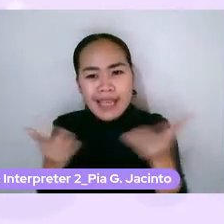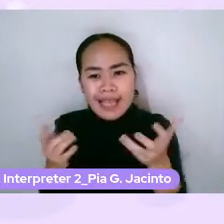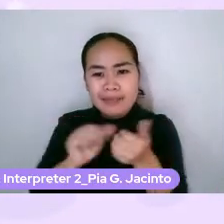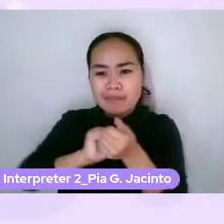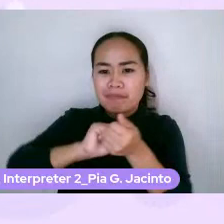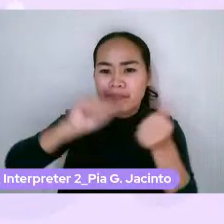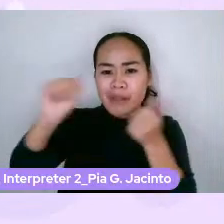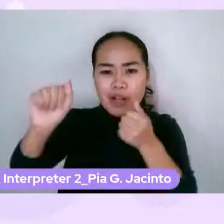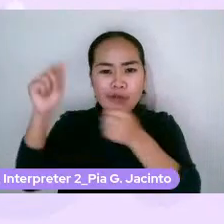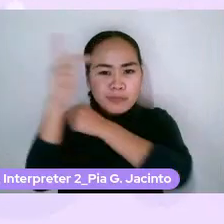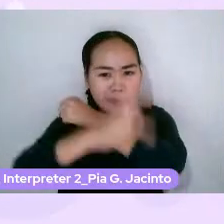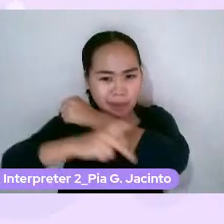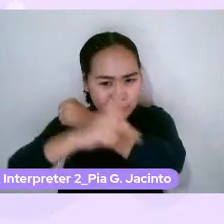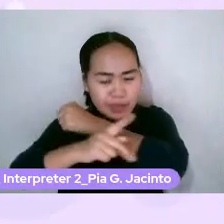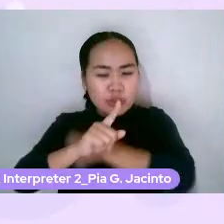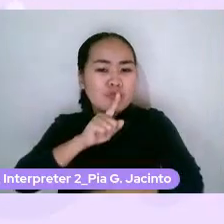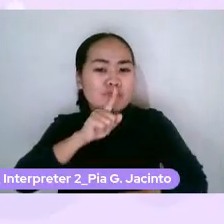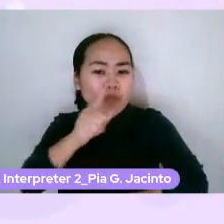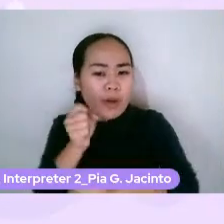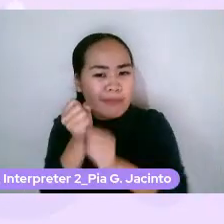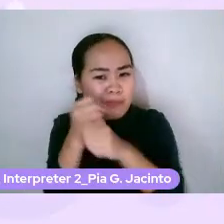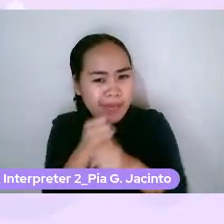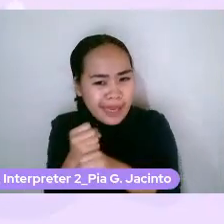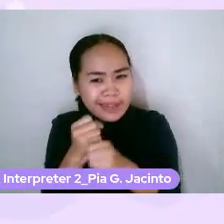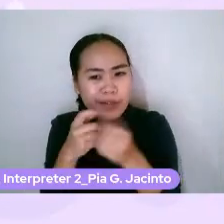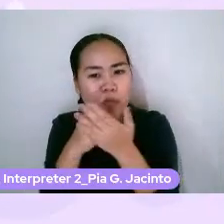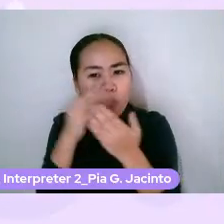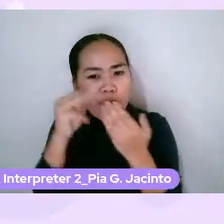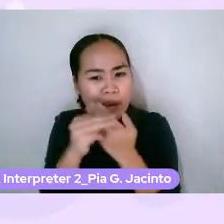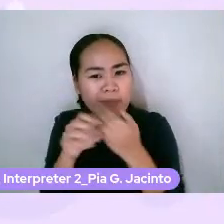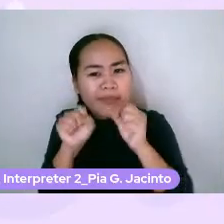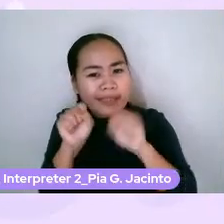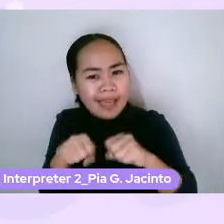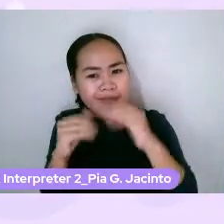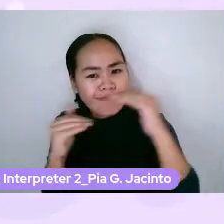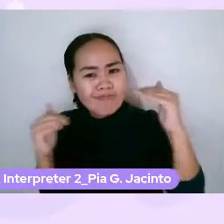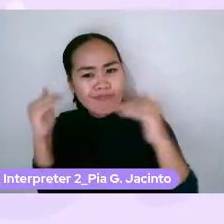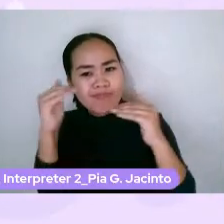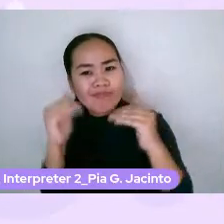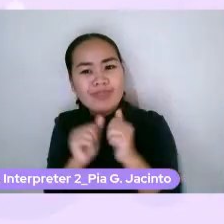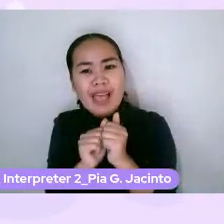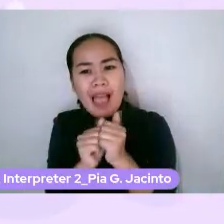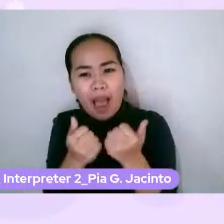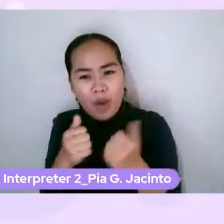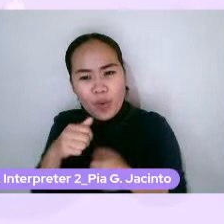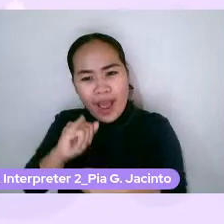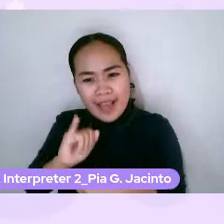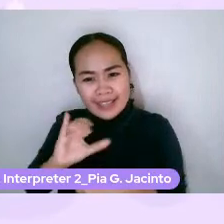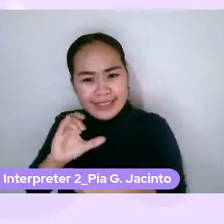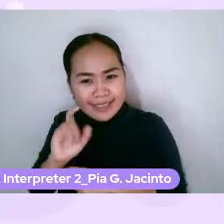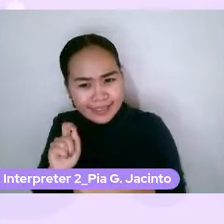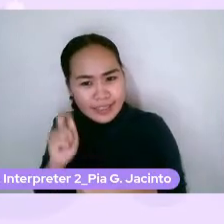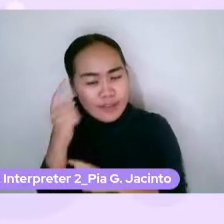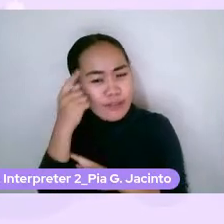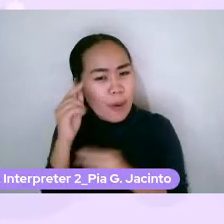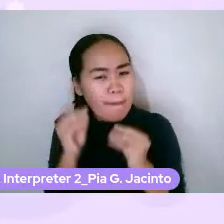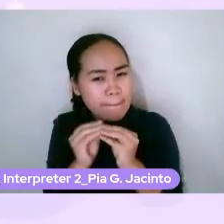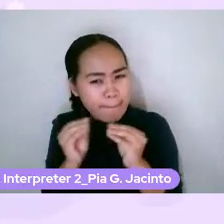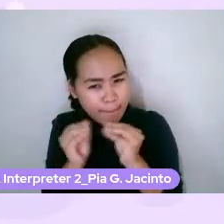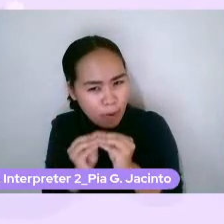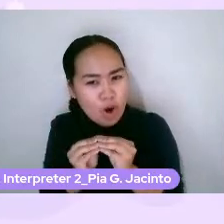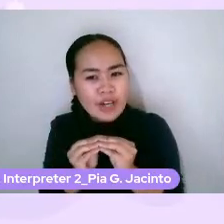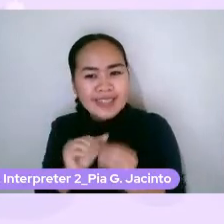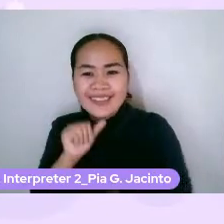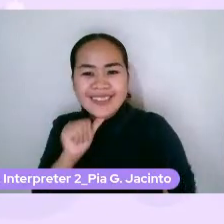areas, develop programs that will leverage the power of ICTs to address persistent inequality and